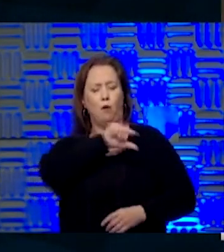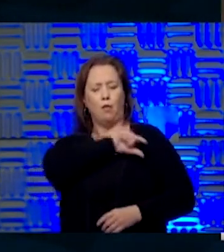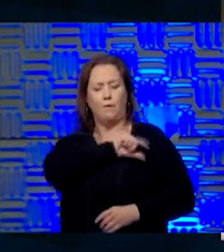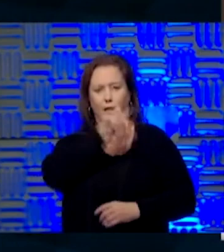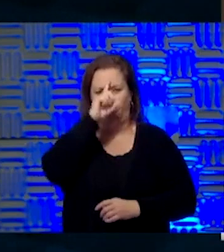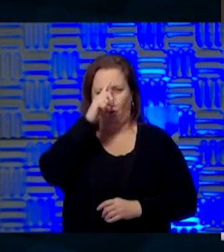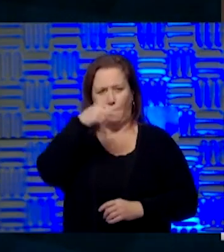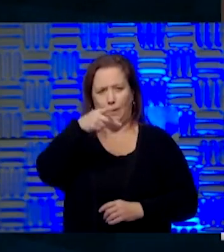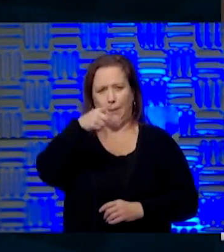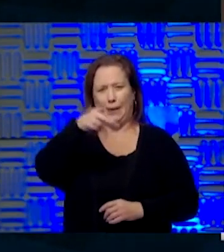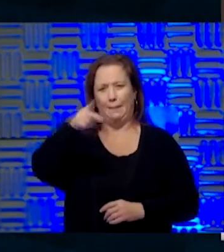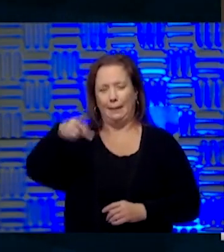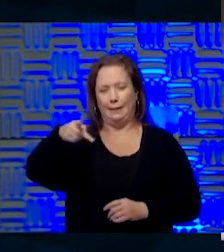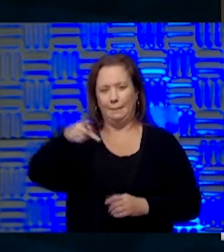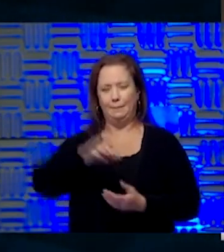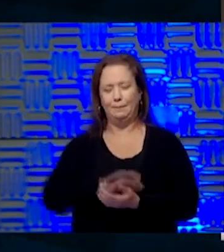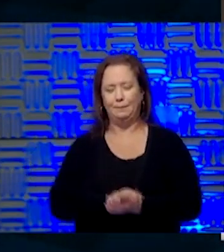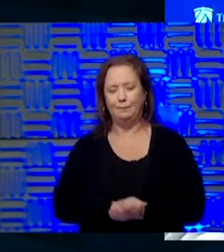so-called PPP.